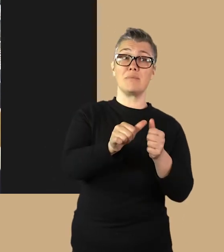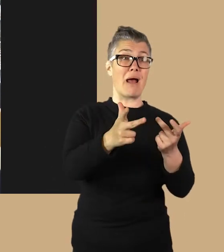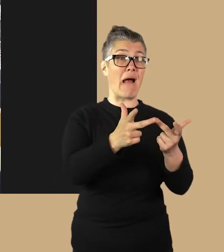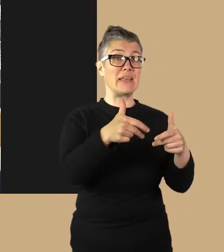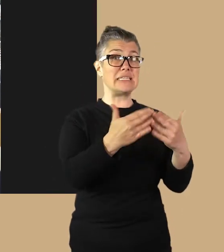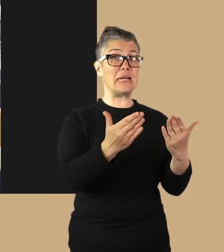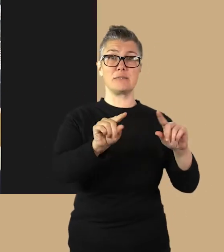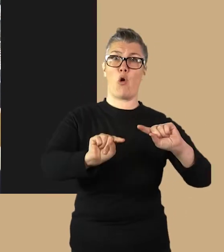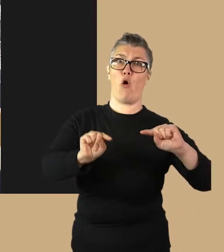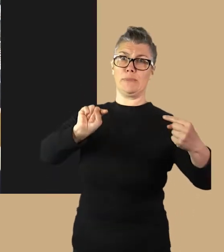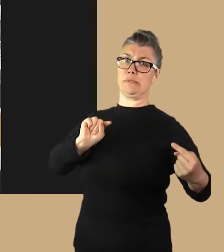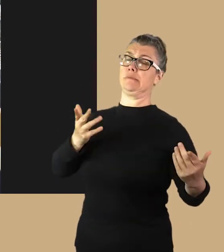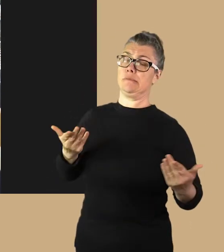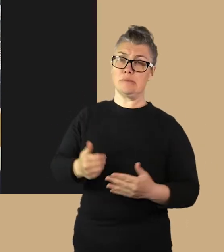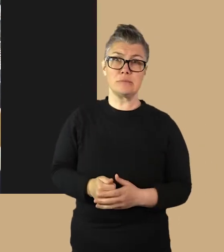the opposite.